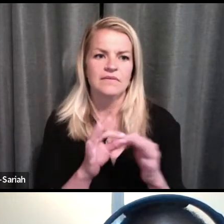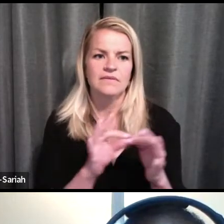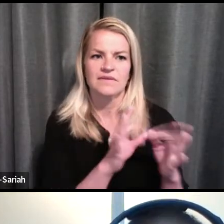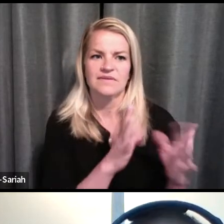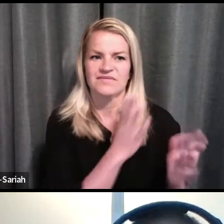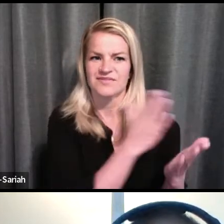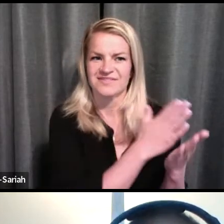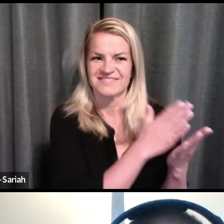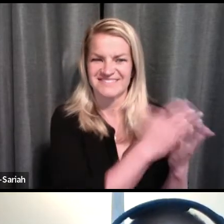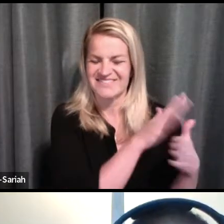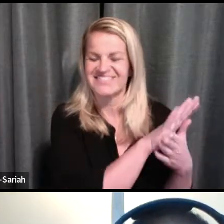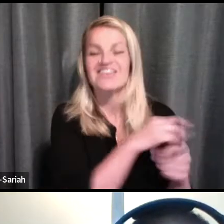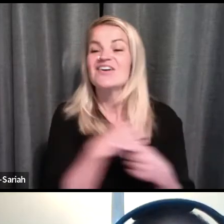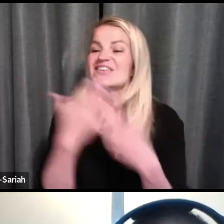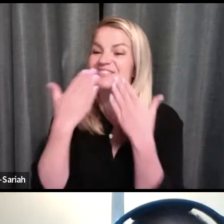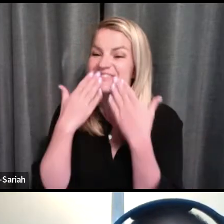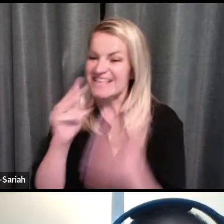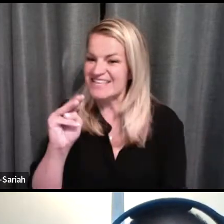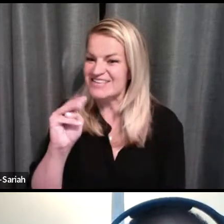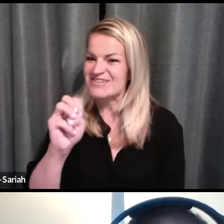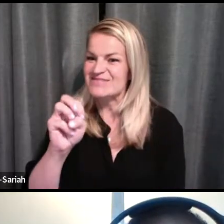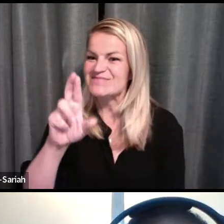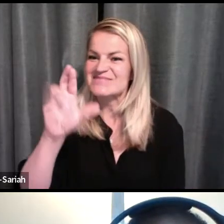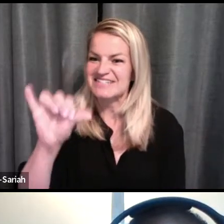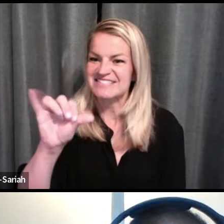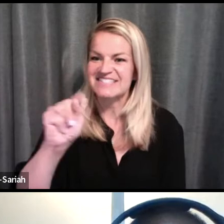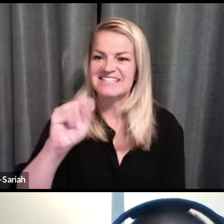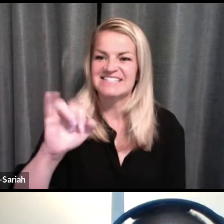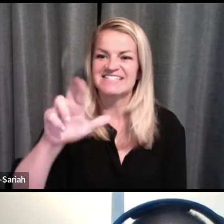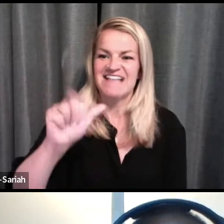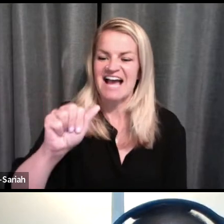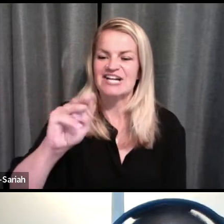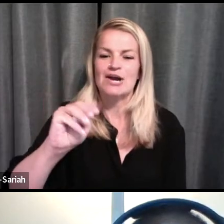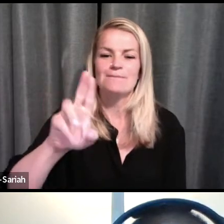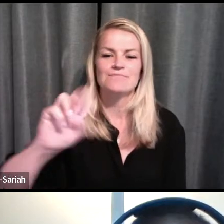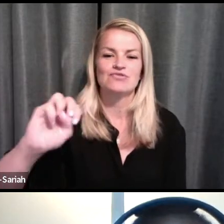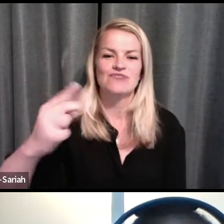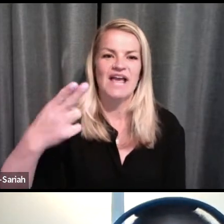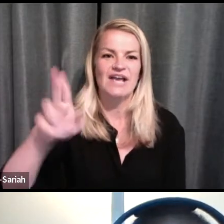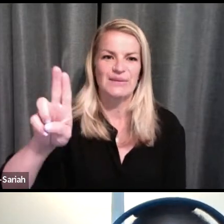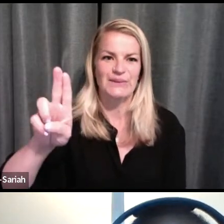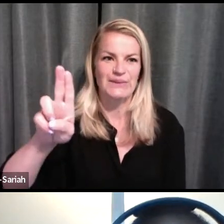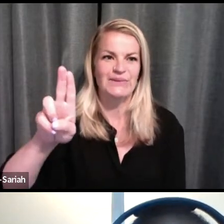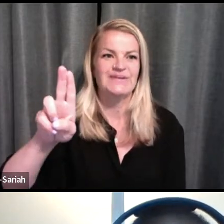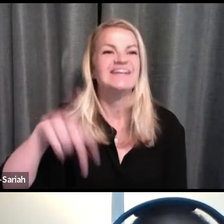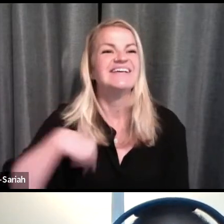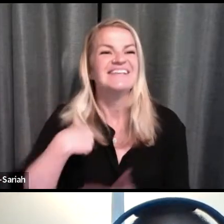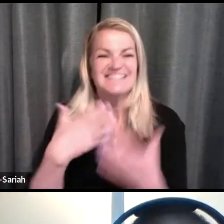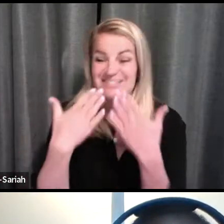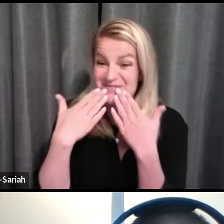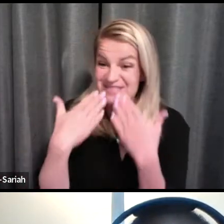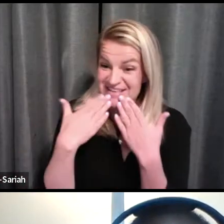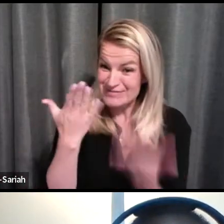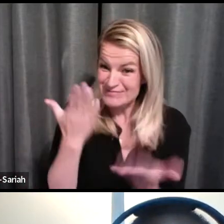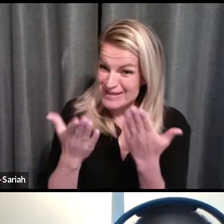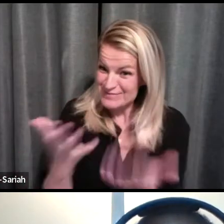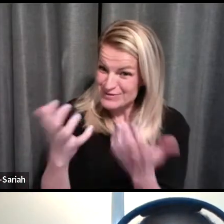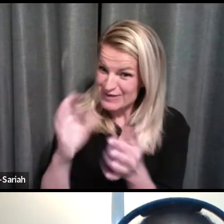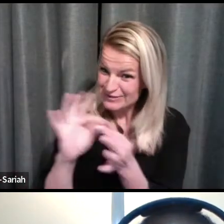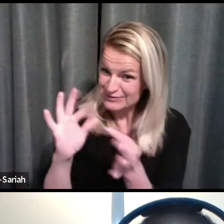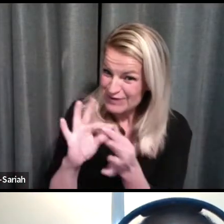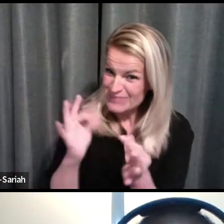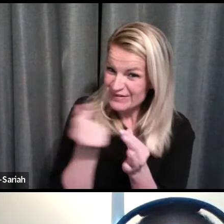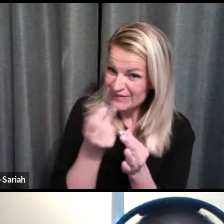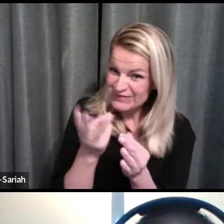So Mercy Taira Murengu, the 3rd place award. Bravo, and maybe you have a few words to say, Mercy.